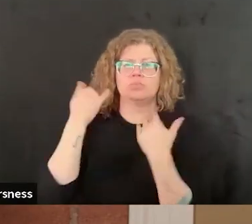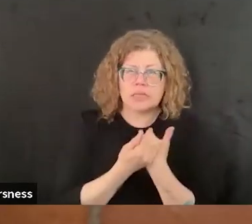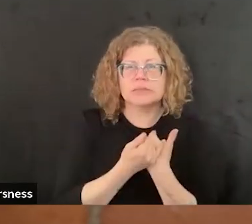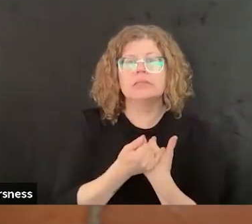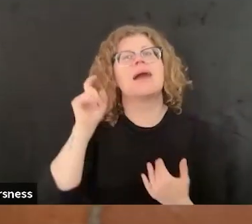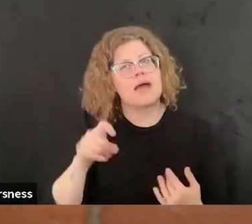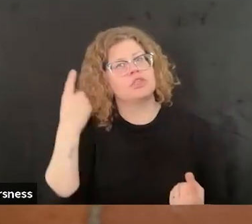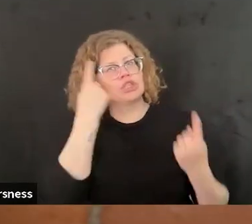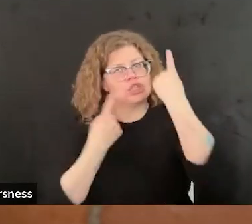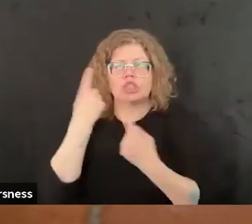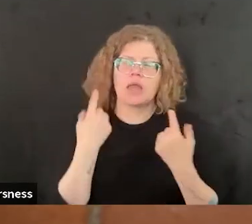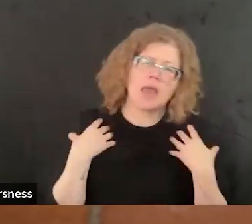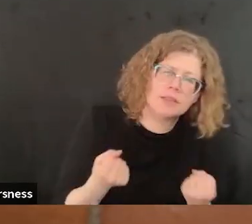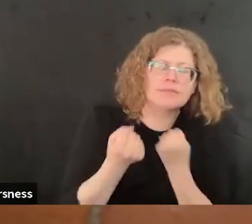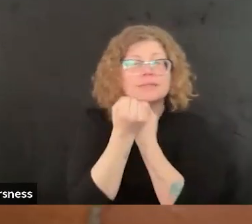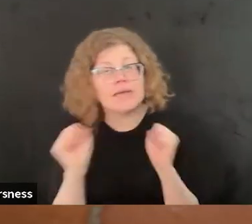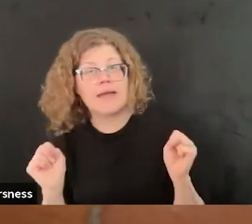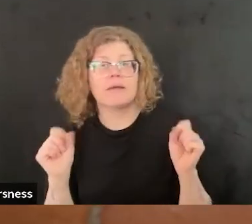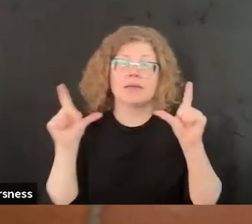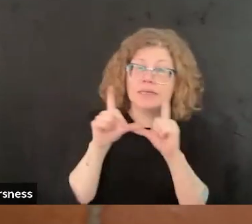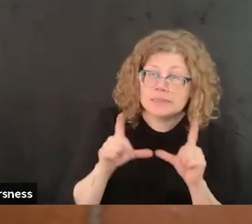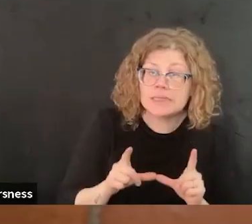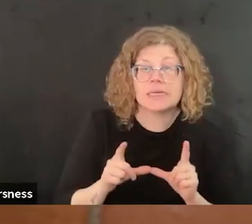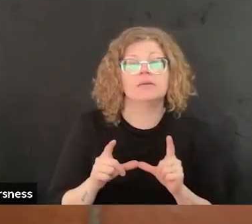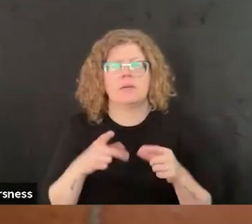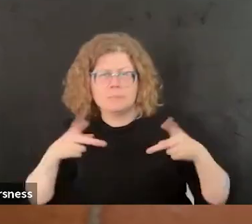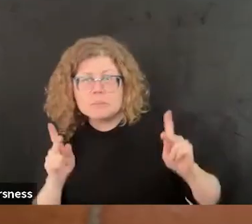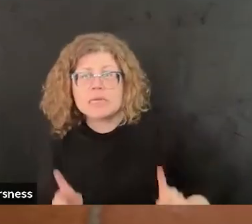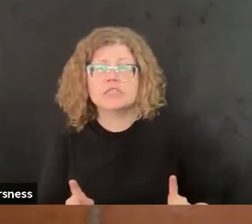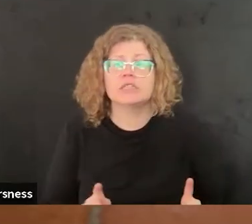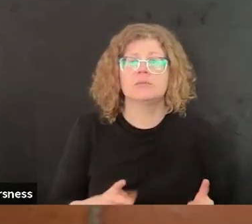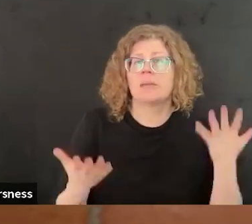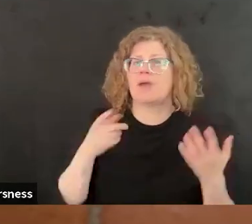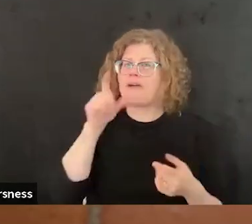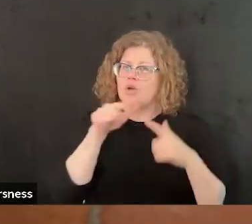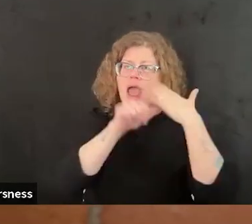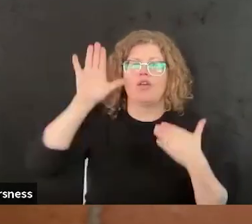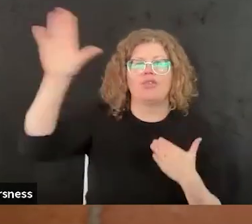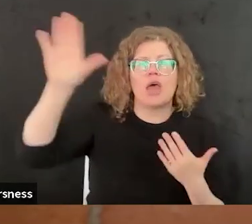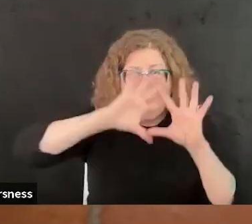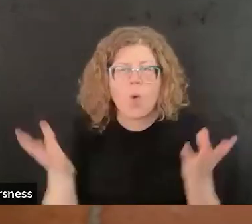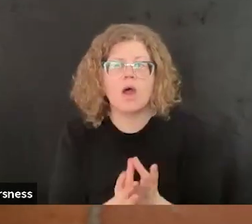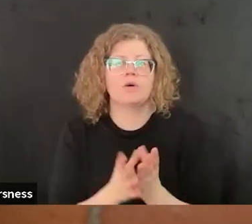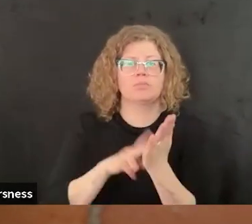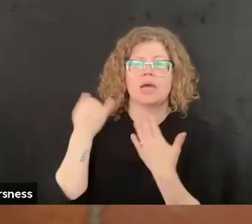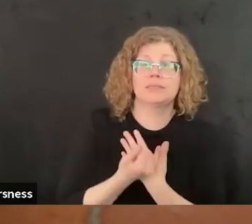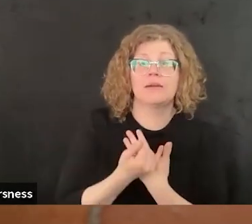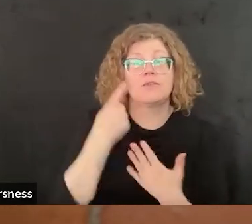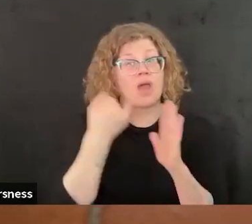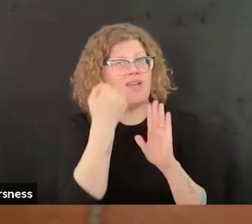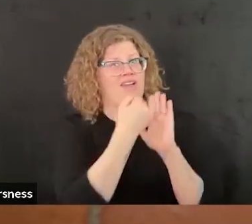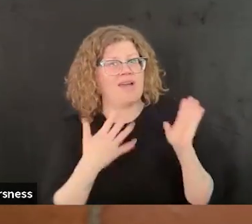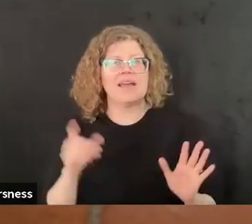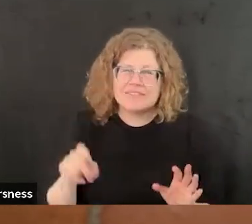project. These health and safety protocols and other permitting fees that might normally be absorbed into the overall project,